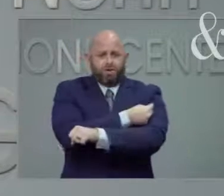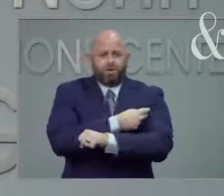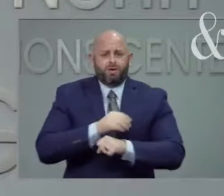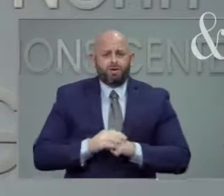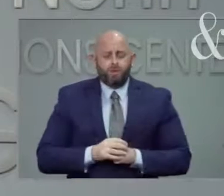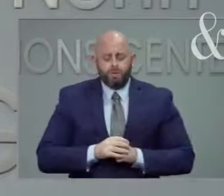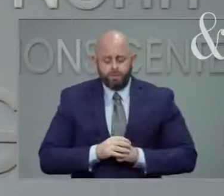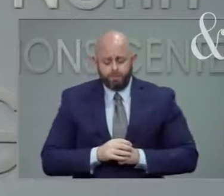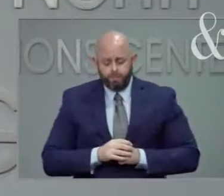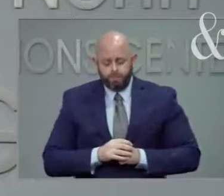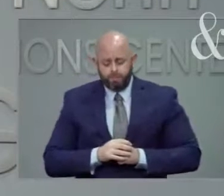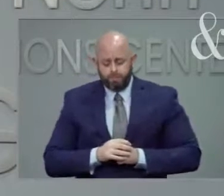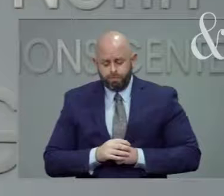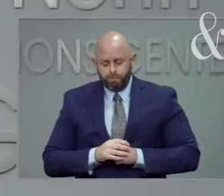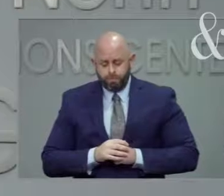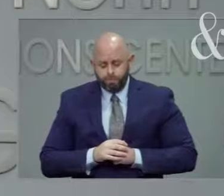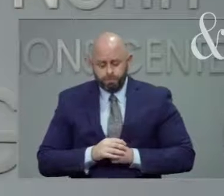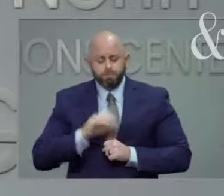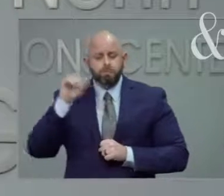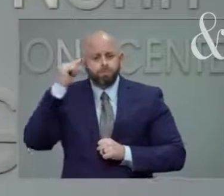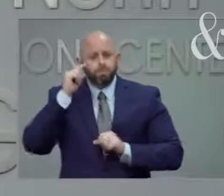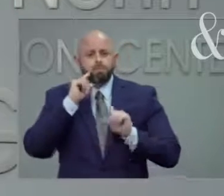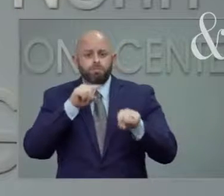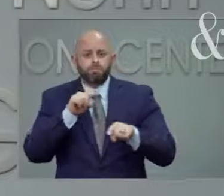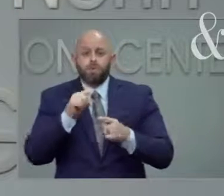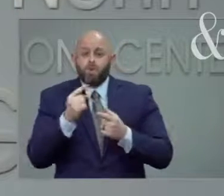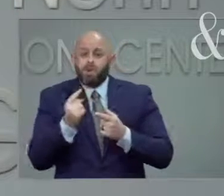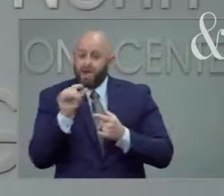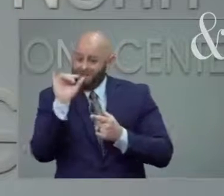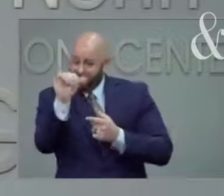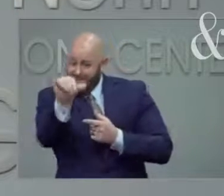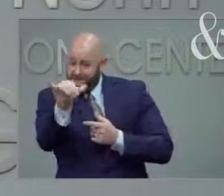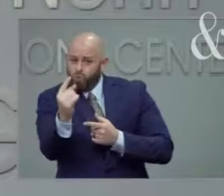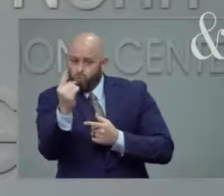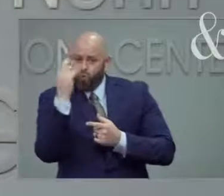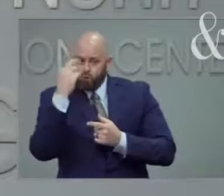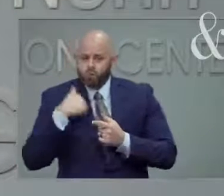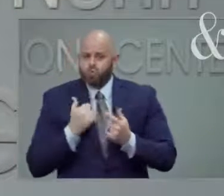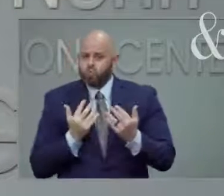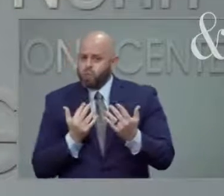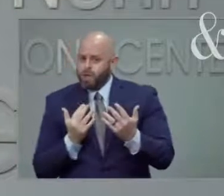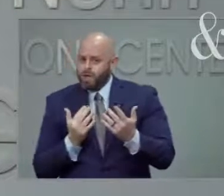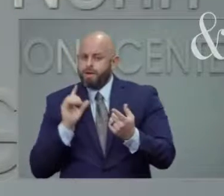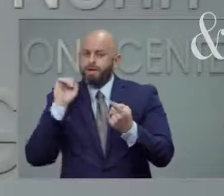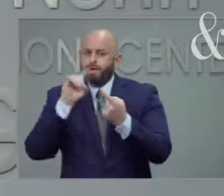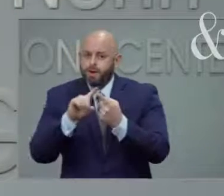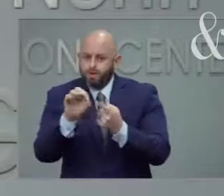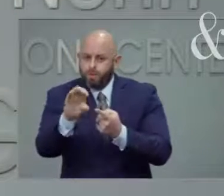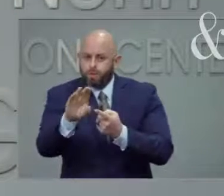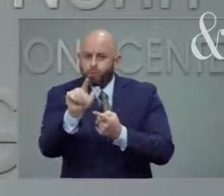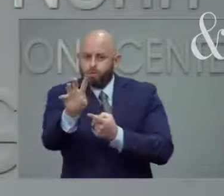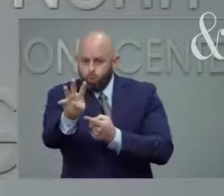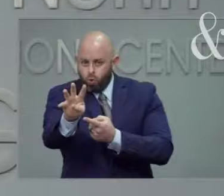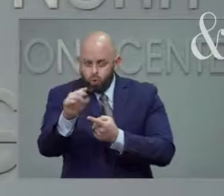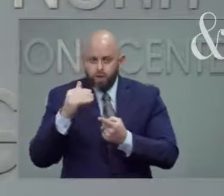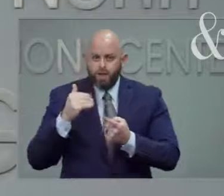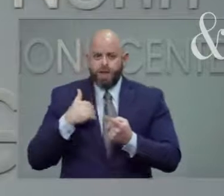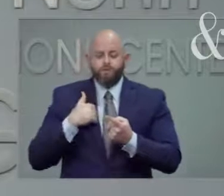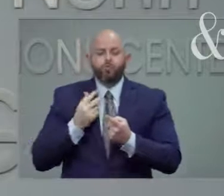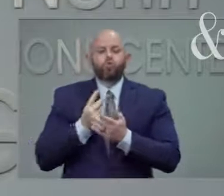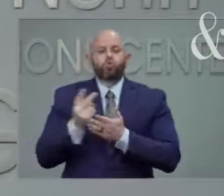not making this move until February 24th. That gives the state 2 more weeks to vaccinate